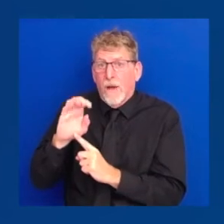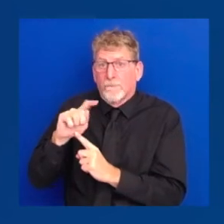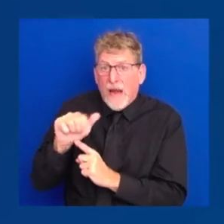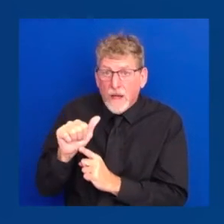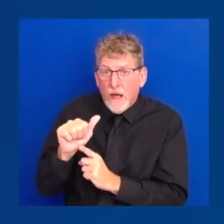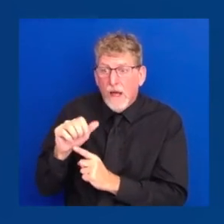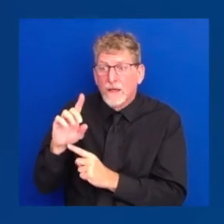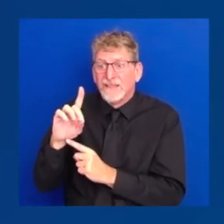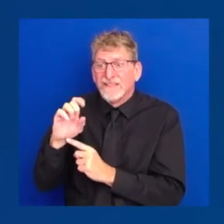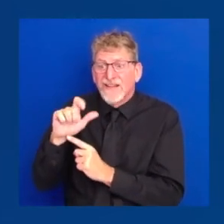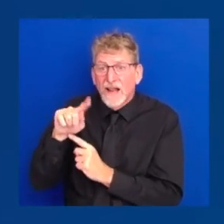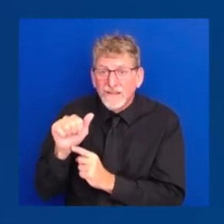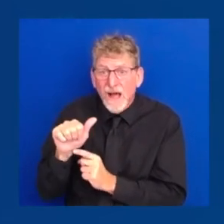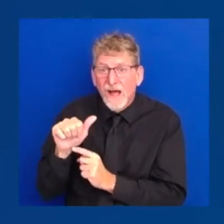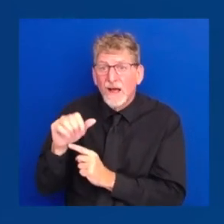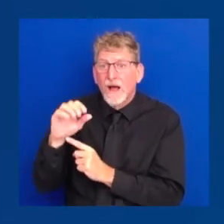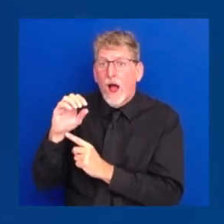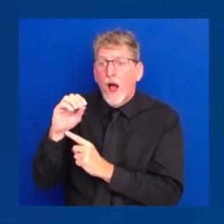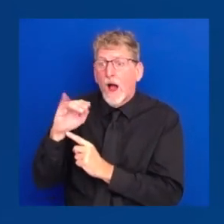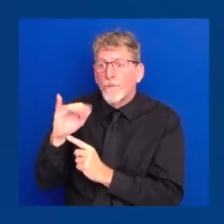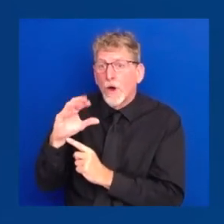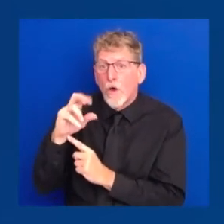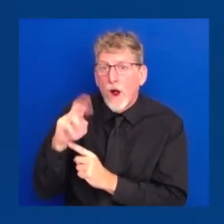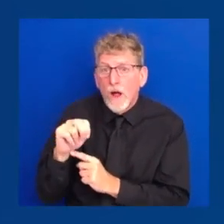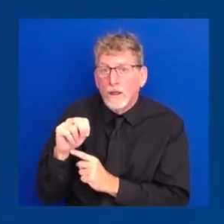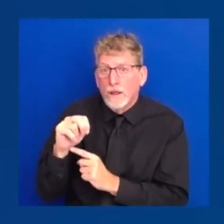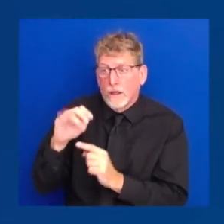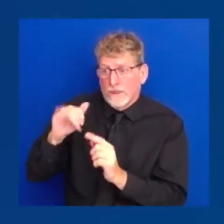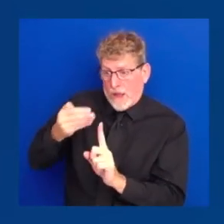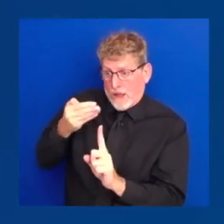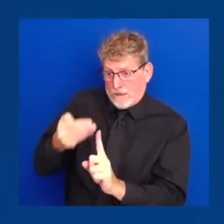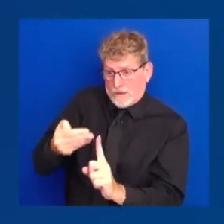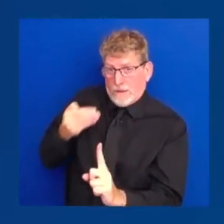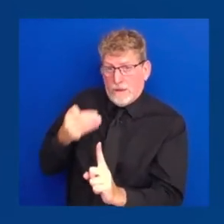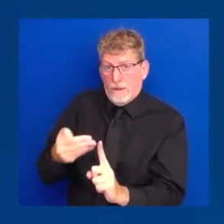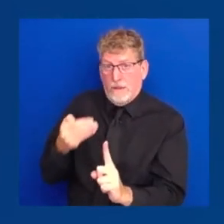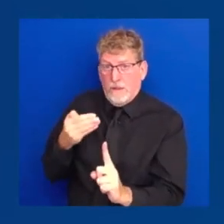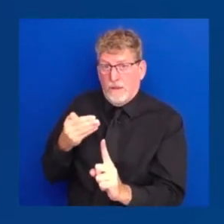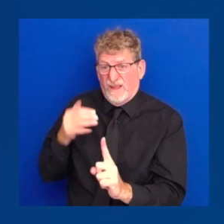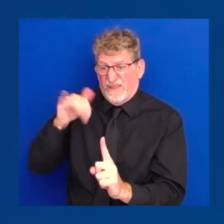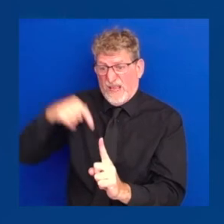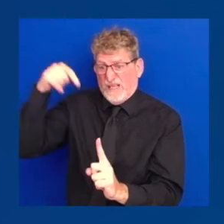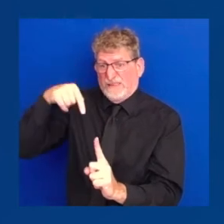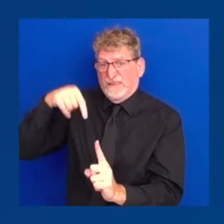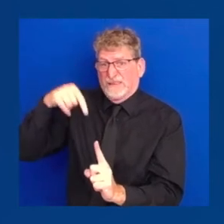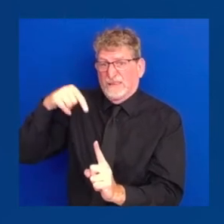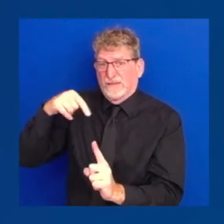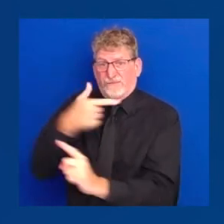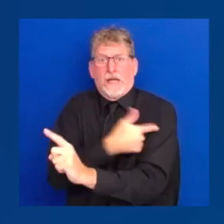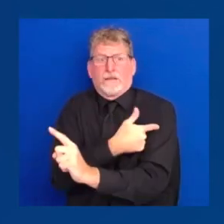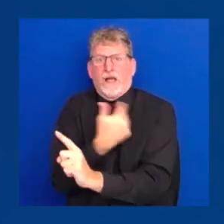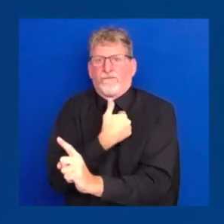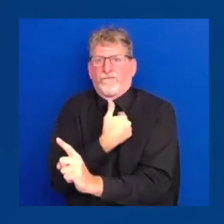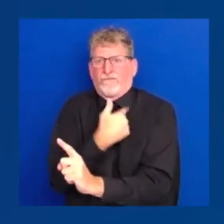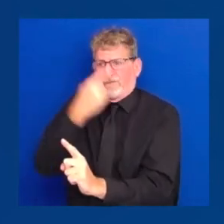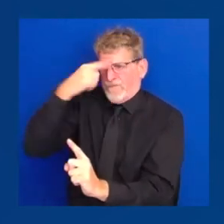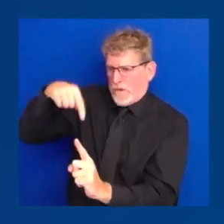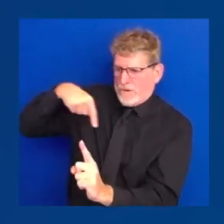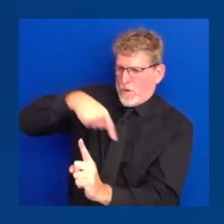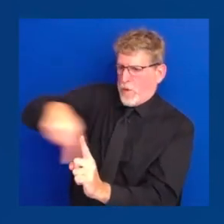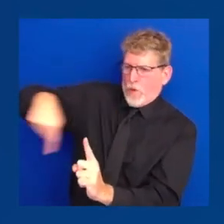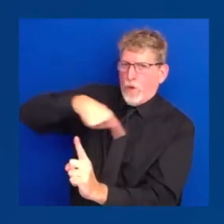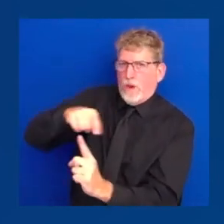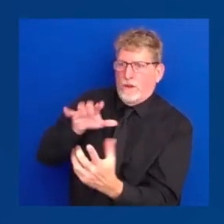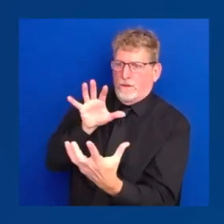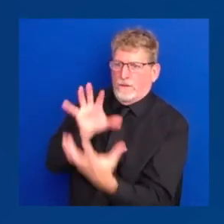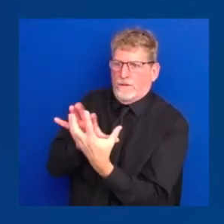experience. I believe that is much, much closer than the pan-coronavirus vaccine. The reason I can't give you